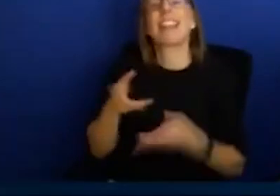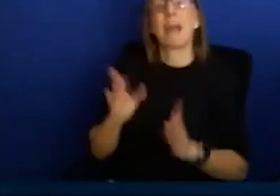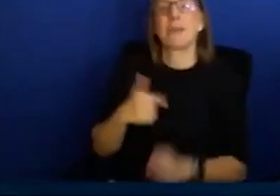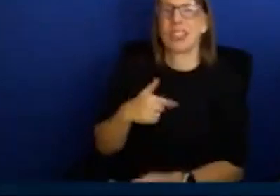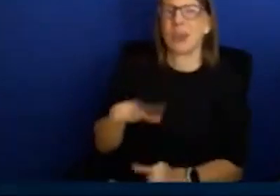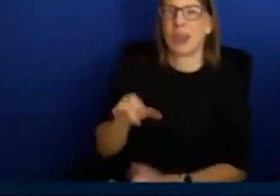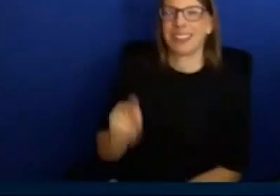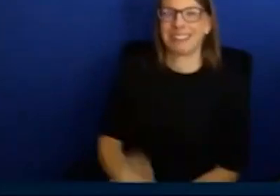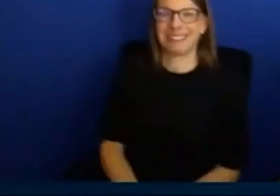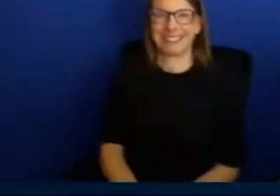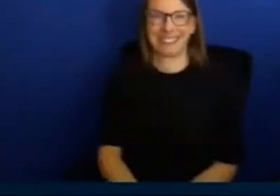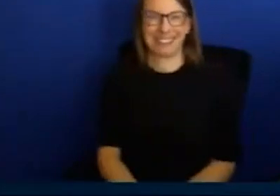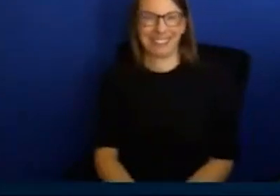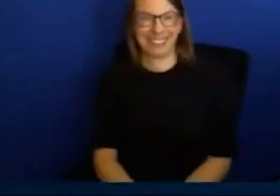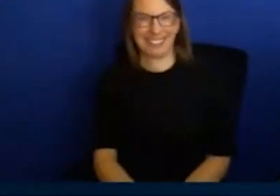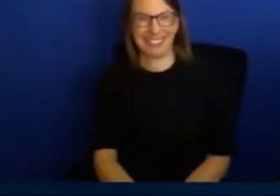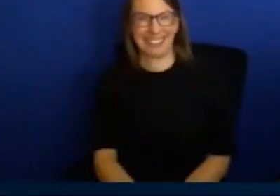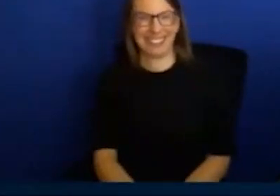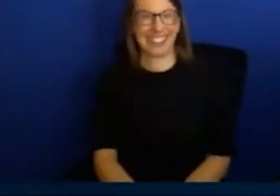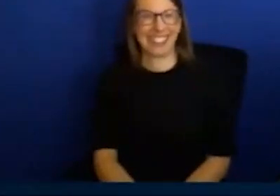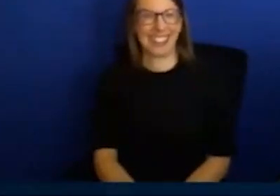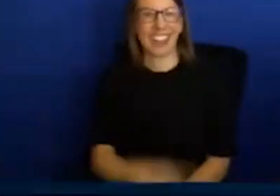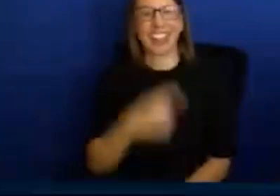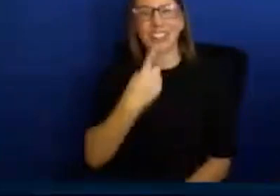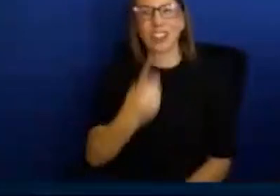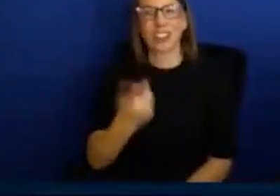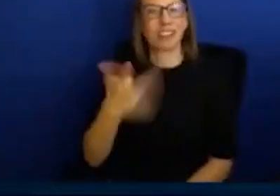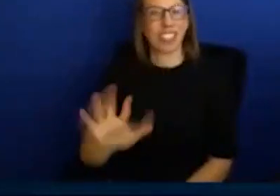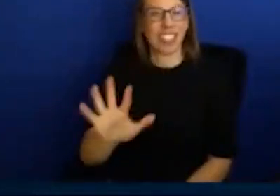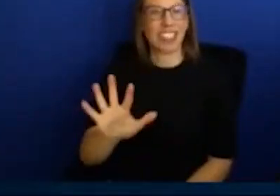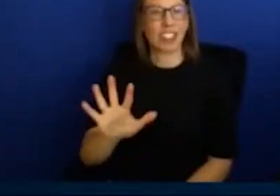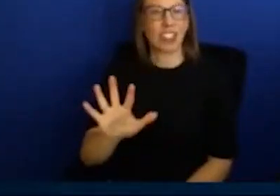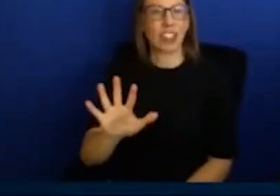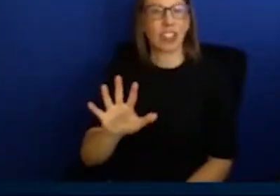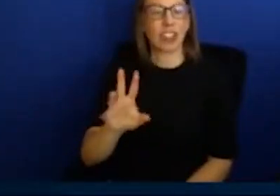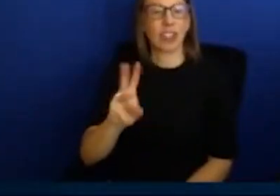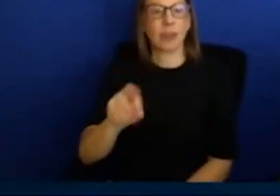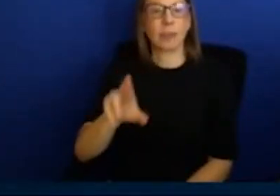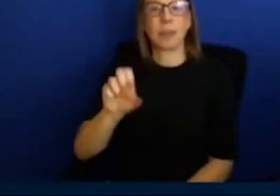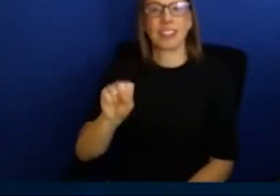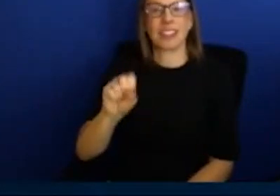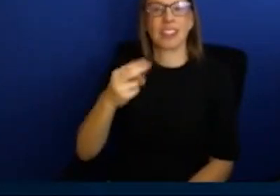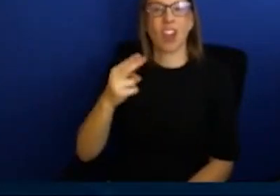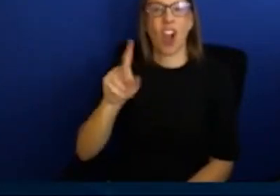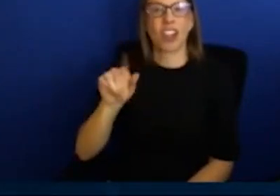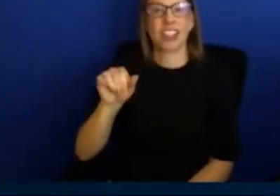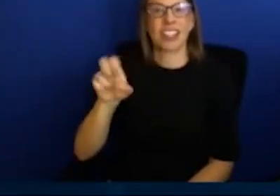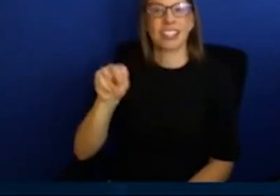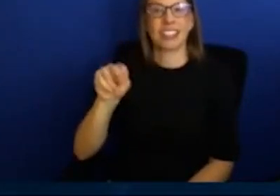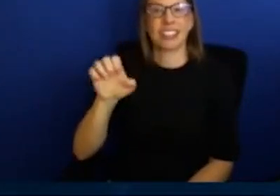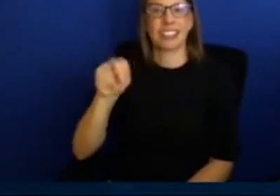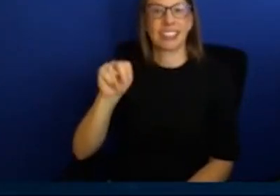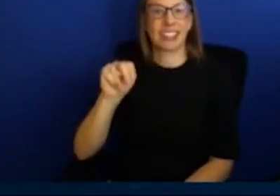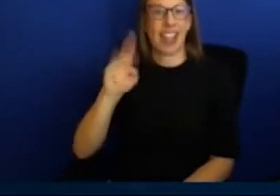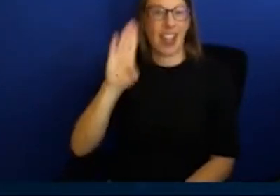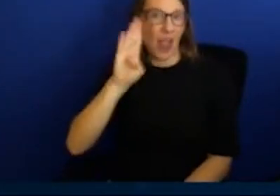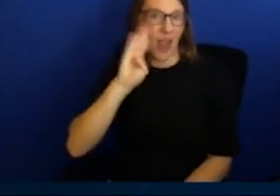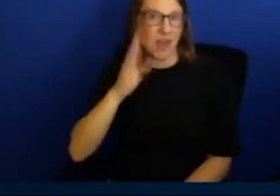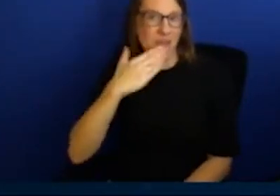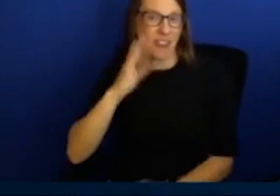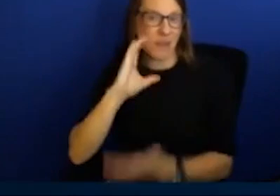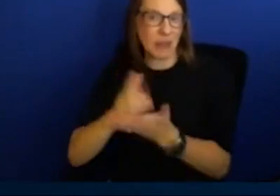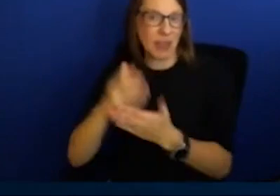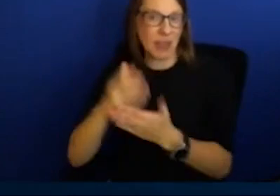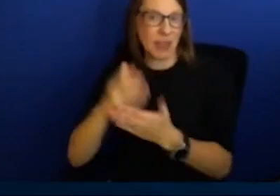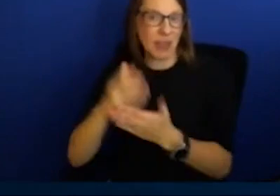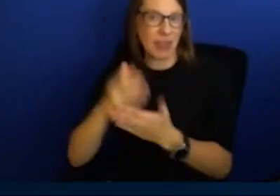Okay. So good. we are going to, I told you that Mrs. Hawkinson, who watches our Yeah, show, so look at hello that. to you and thank you for getting us these pictures. We're going to